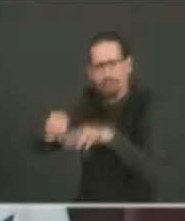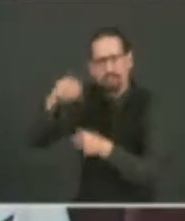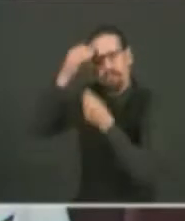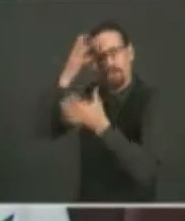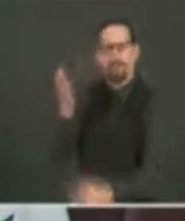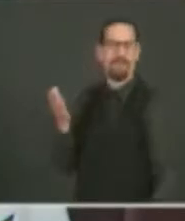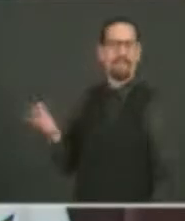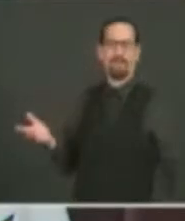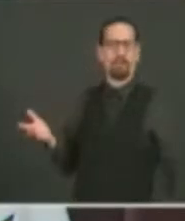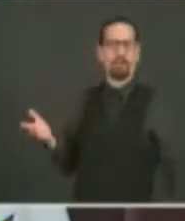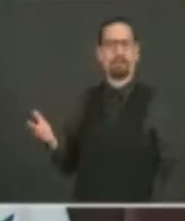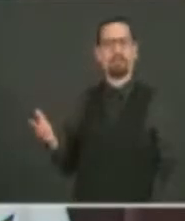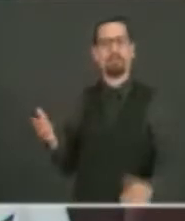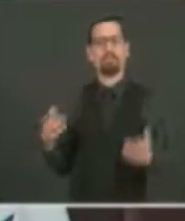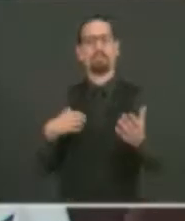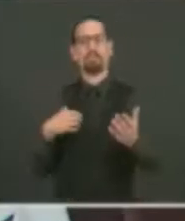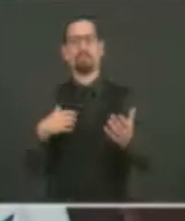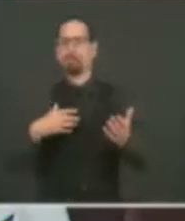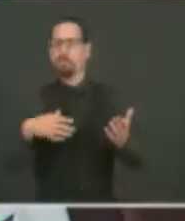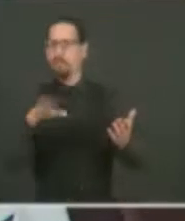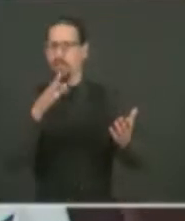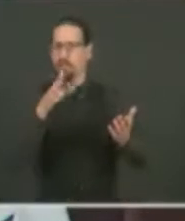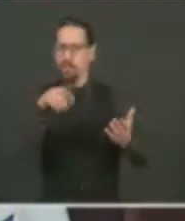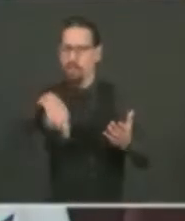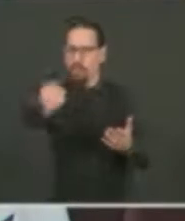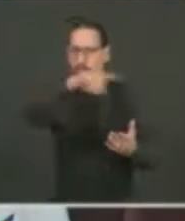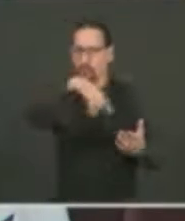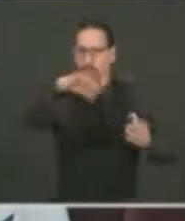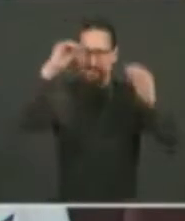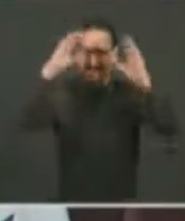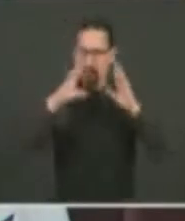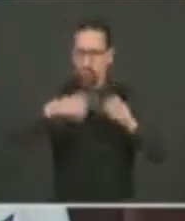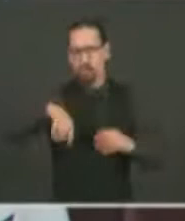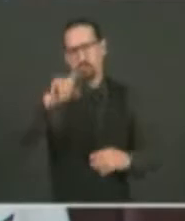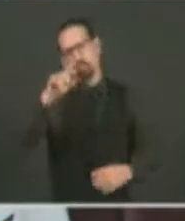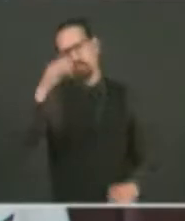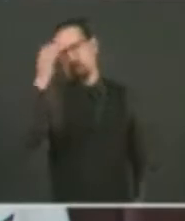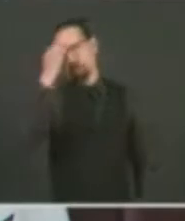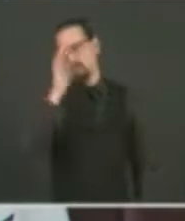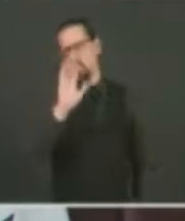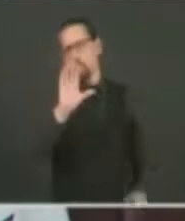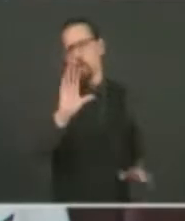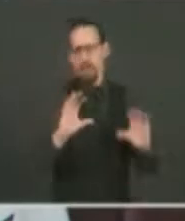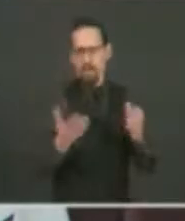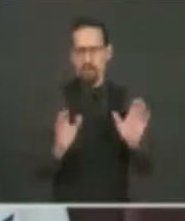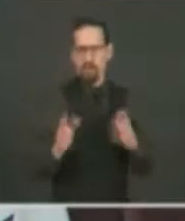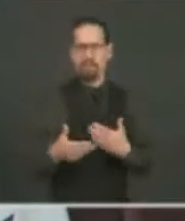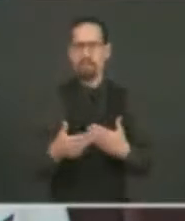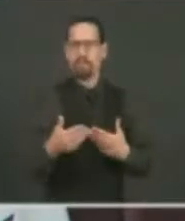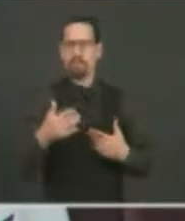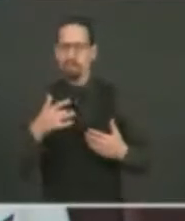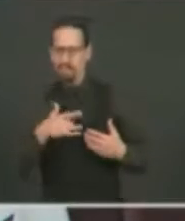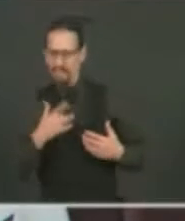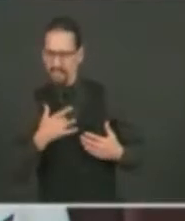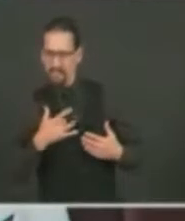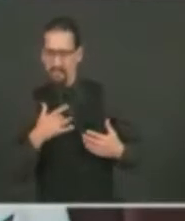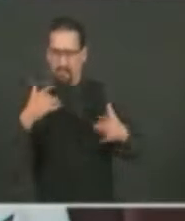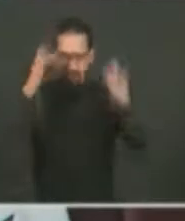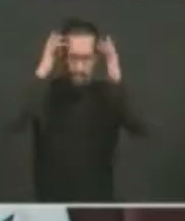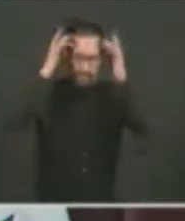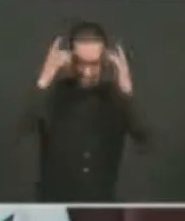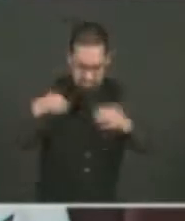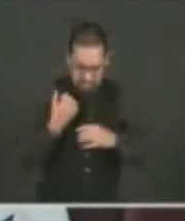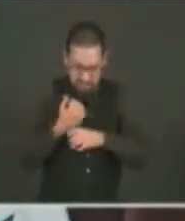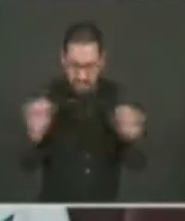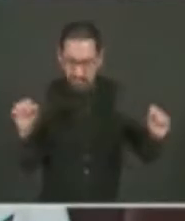This is a way for you to test for yourselves and maybe have a little bit of peace of mind. They're doing the right thing in my classroom. And if they're